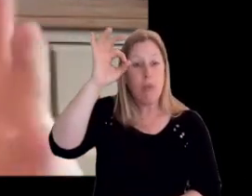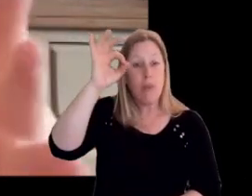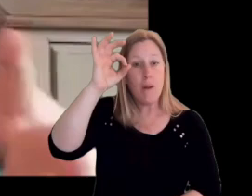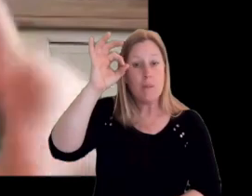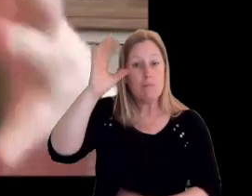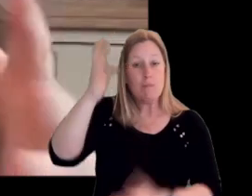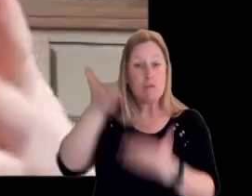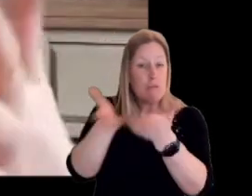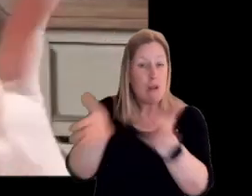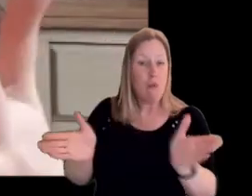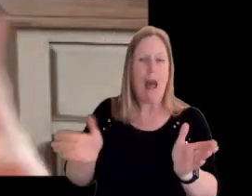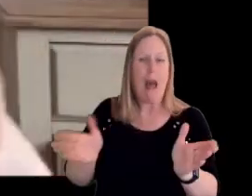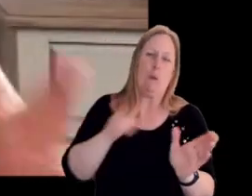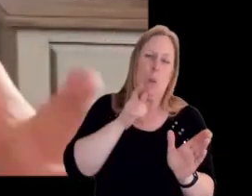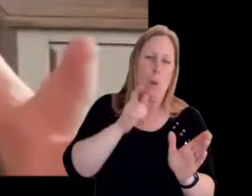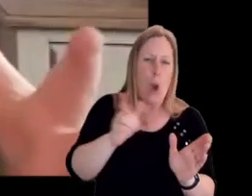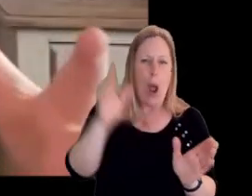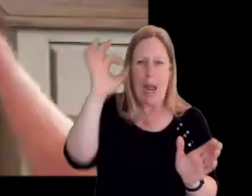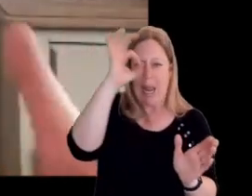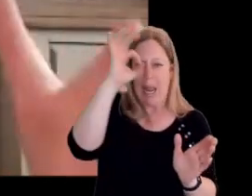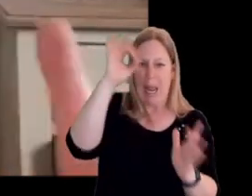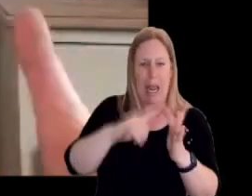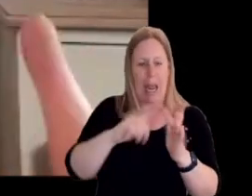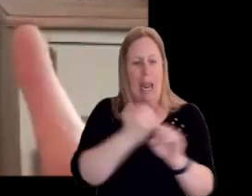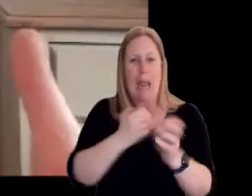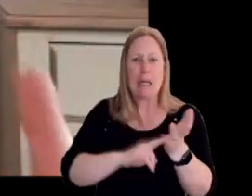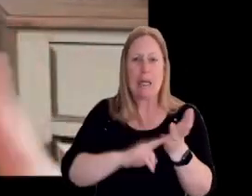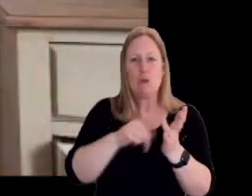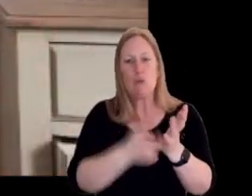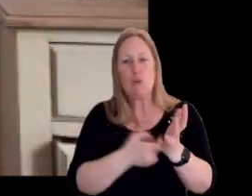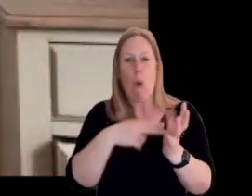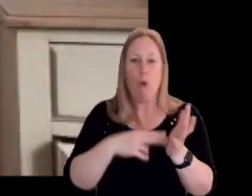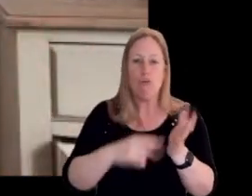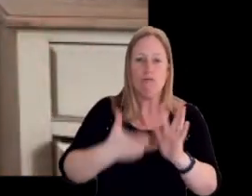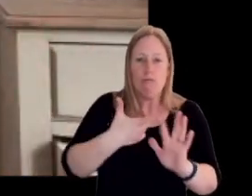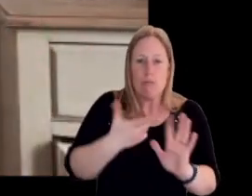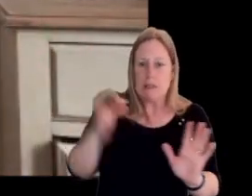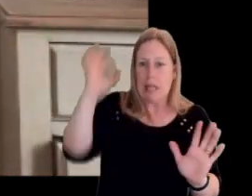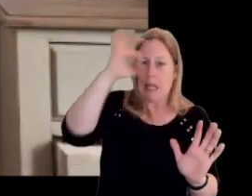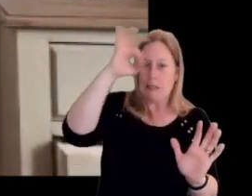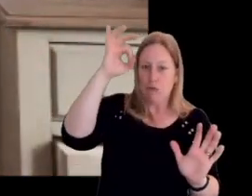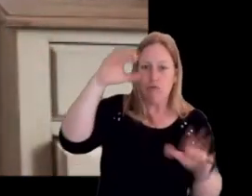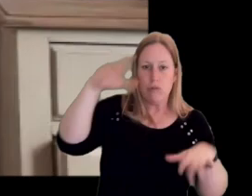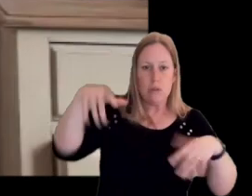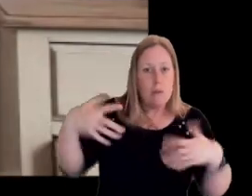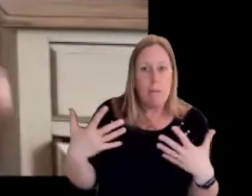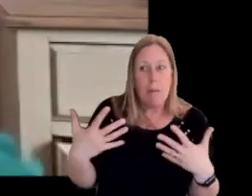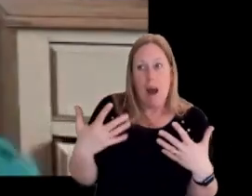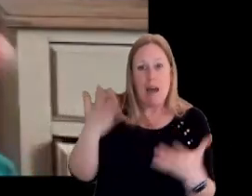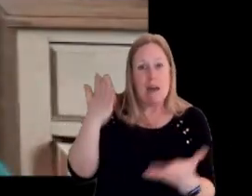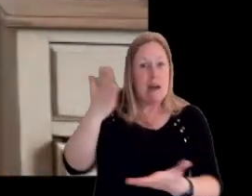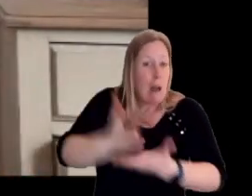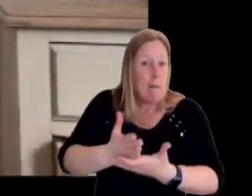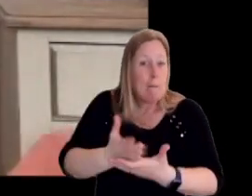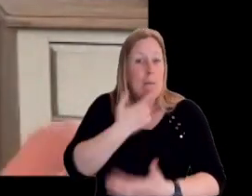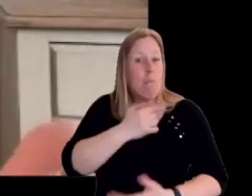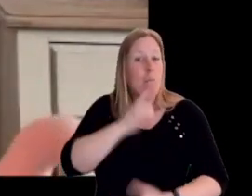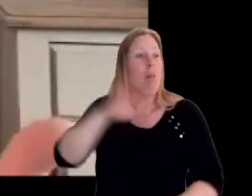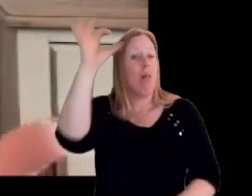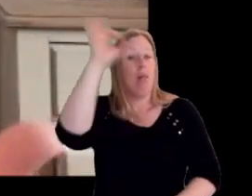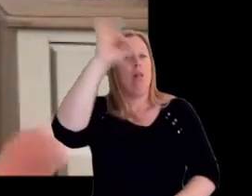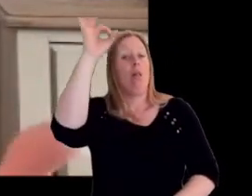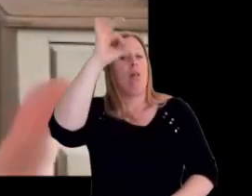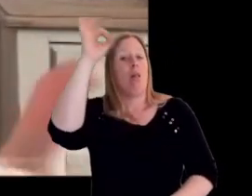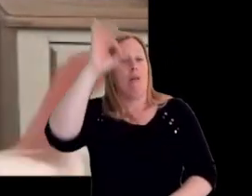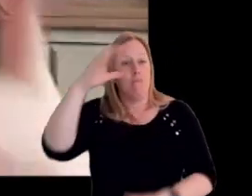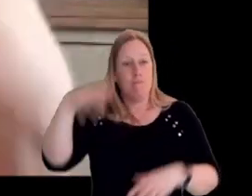say that like it's a heavy word, but that's what it is. It's like, for literally an ignorance